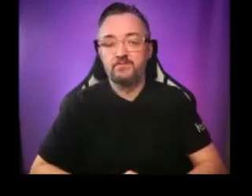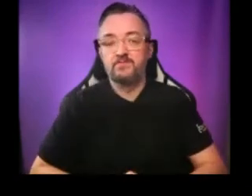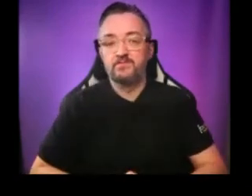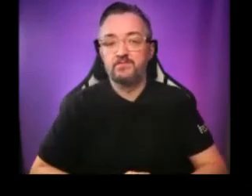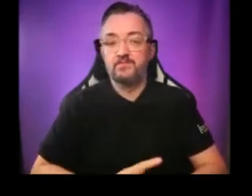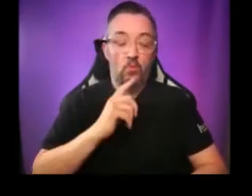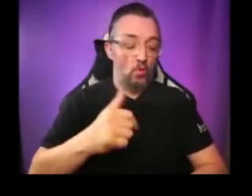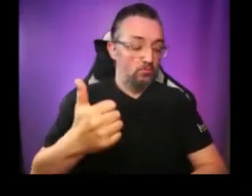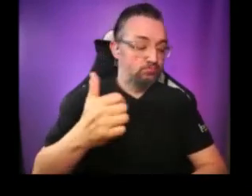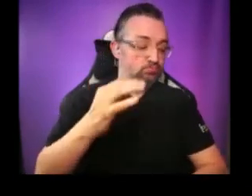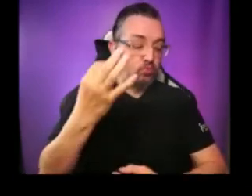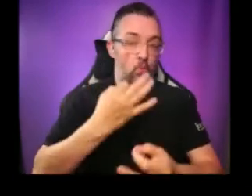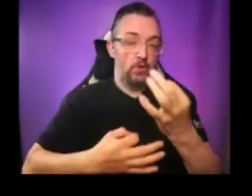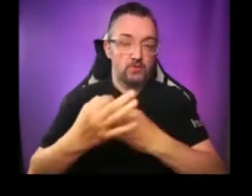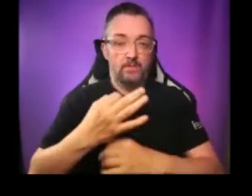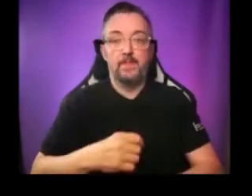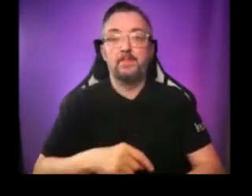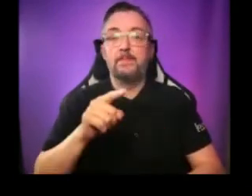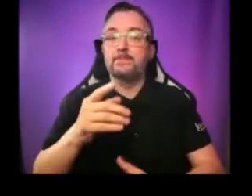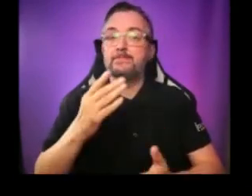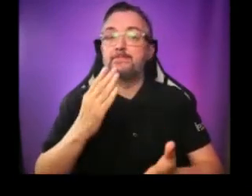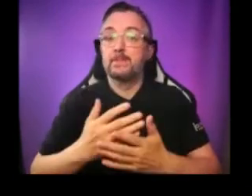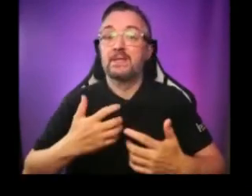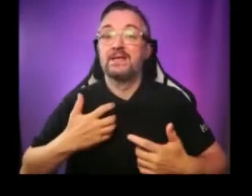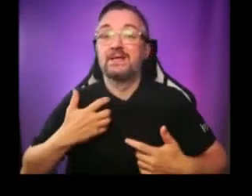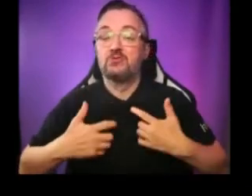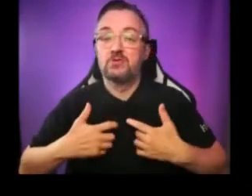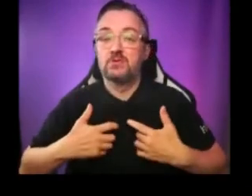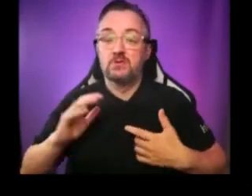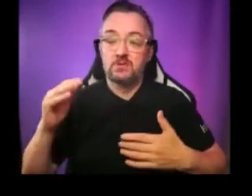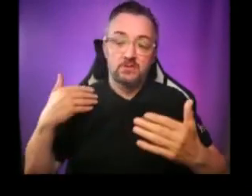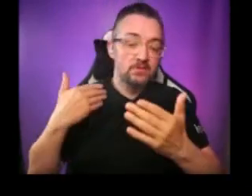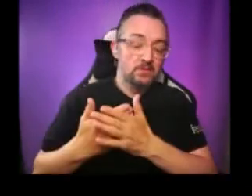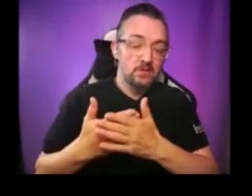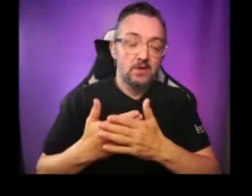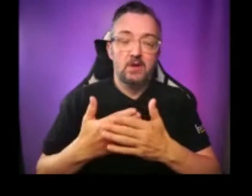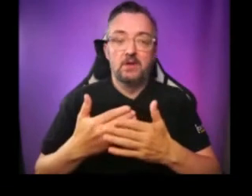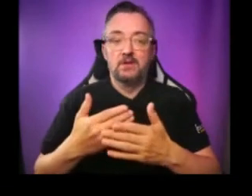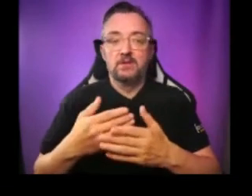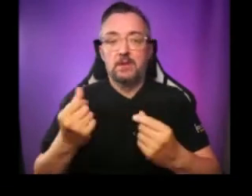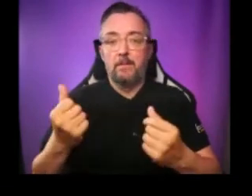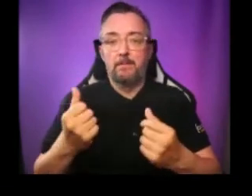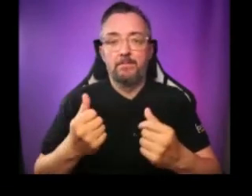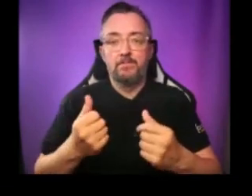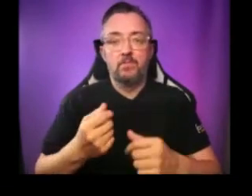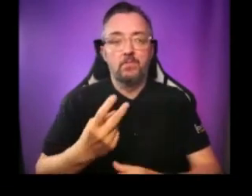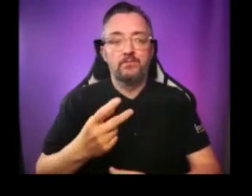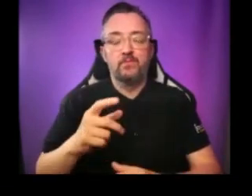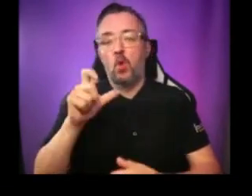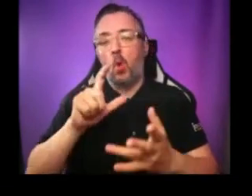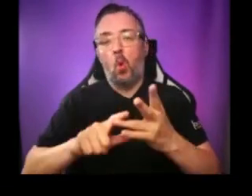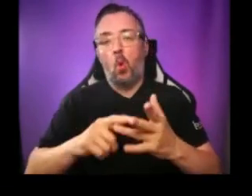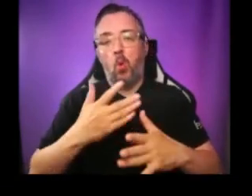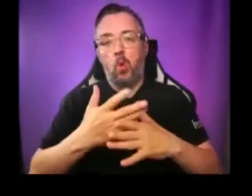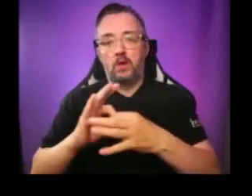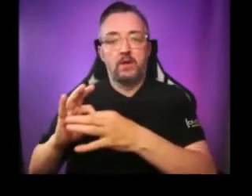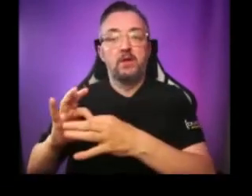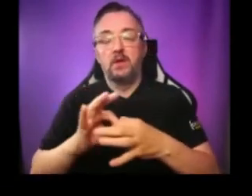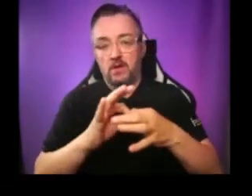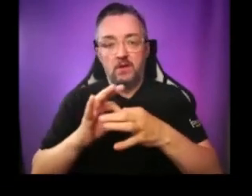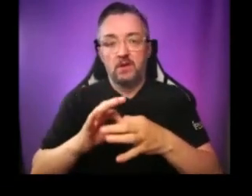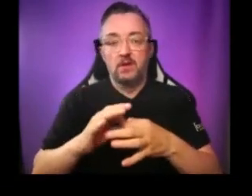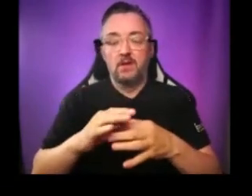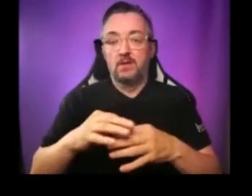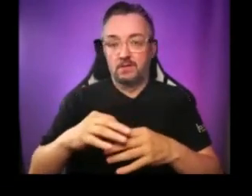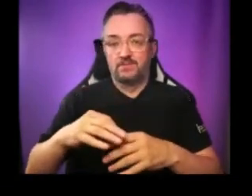question. So interestingly, over the last few months, there's been a lot of co-creation work in the background of the project we've hinted at.